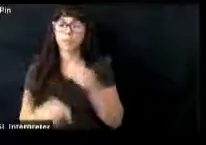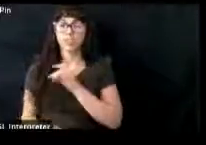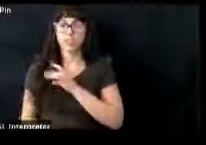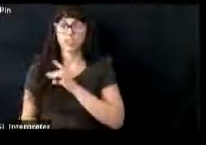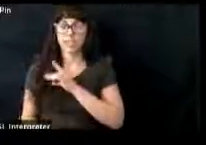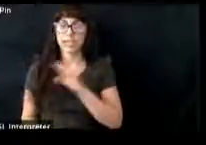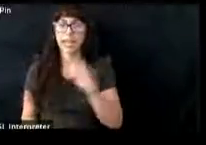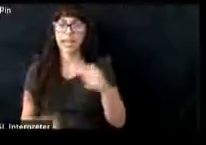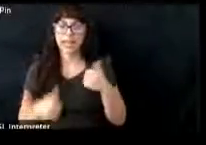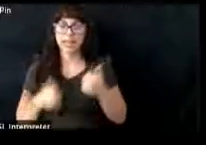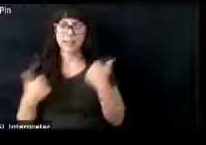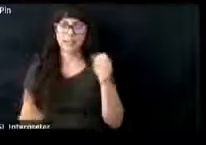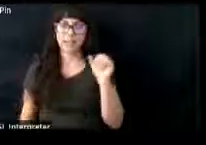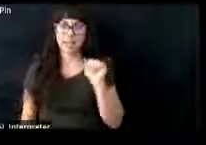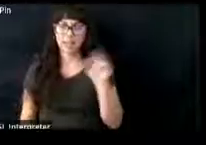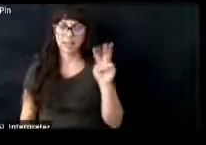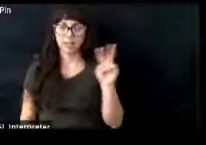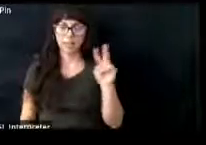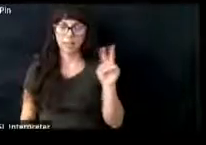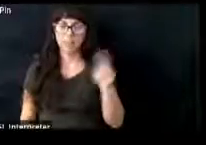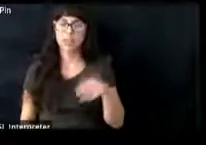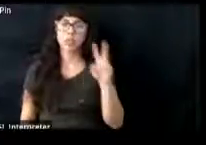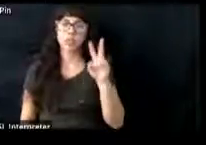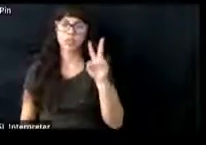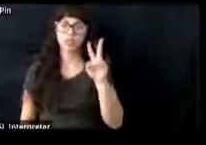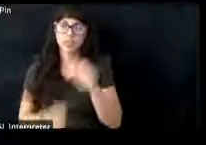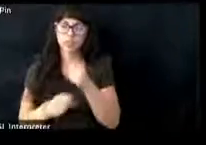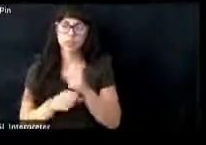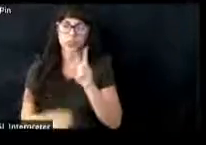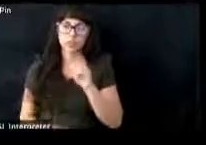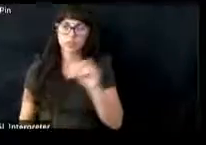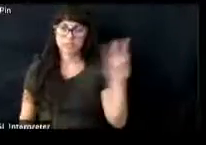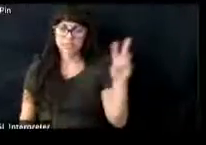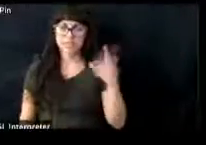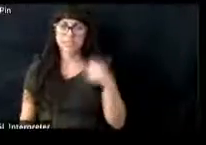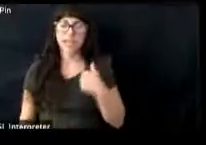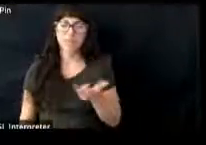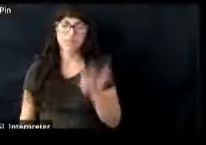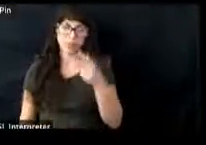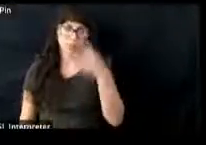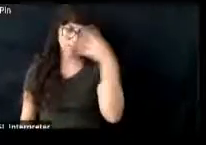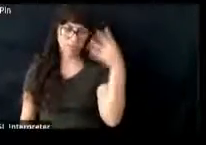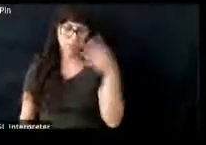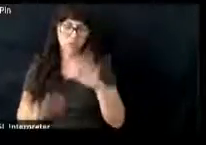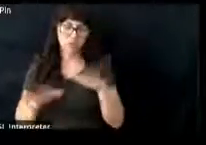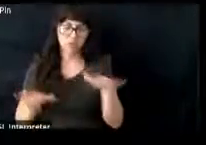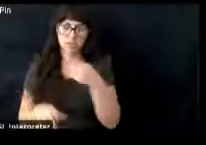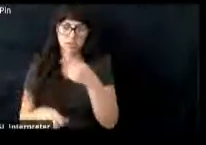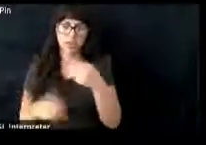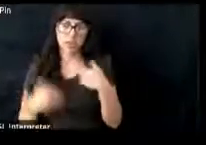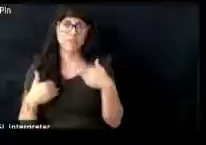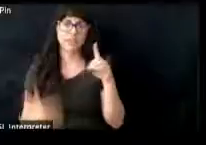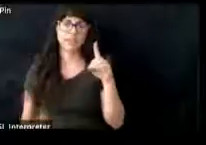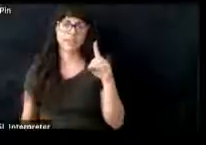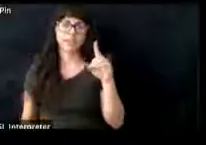I'm speaking as an immigrant person with 3 immigrant children who have DACA.